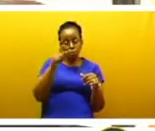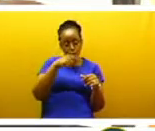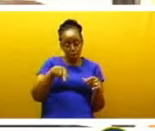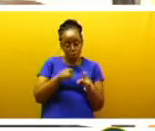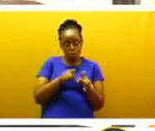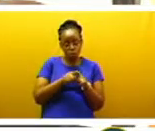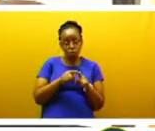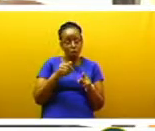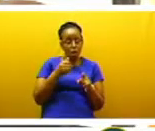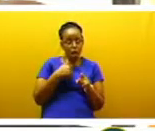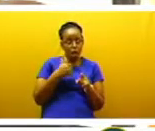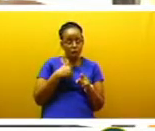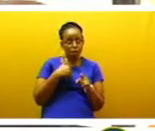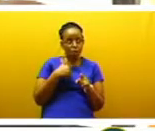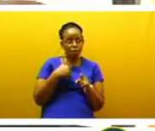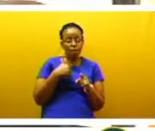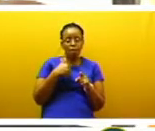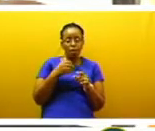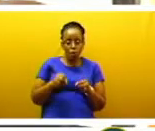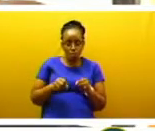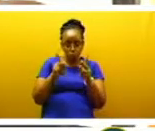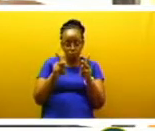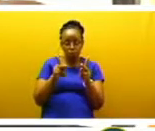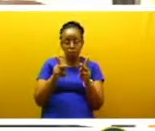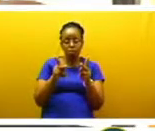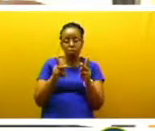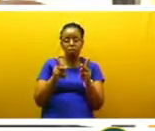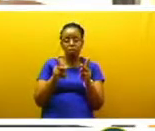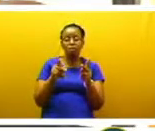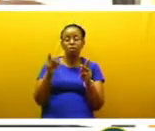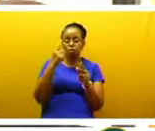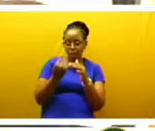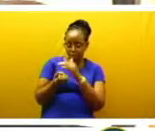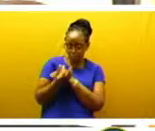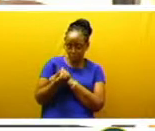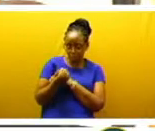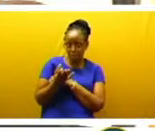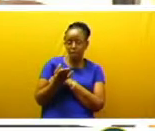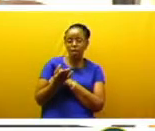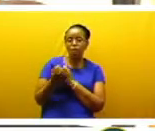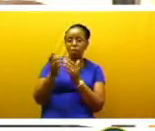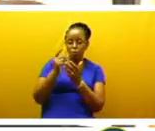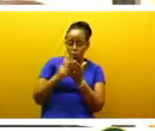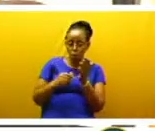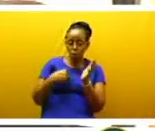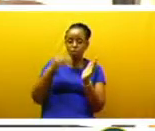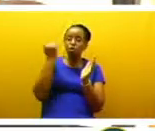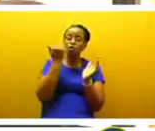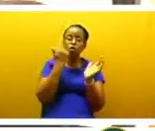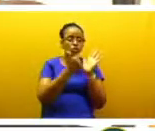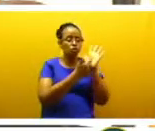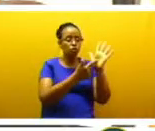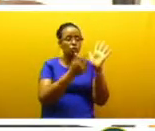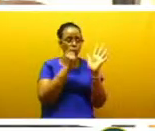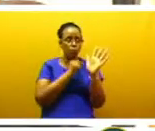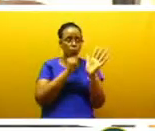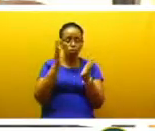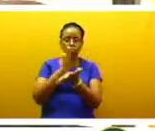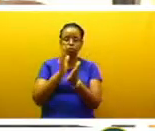don't require more than 3 or 4 minutes, to indicate that what the court was shown is not